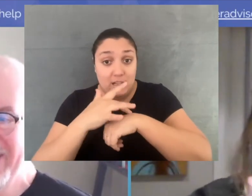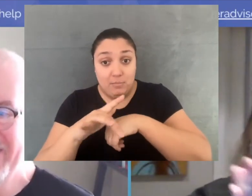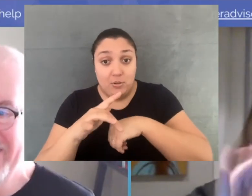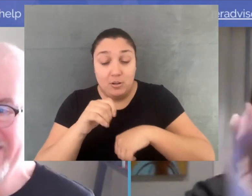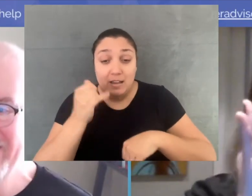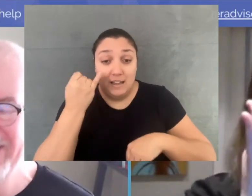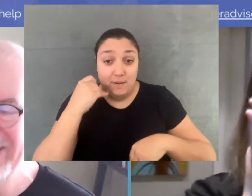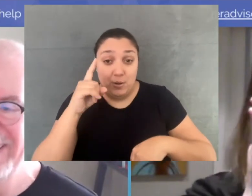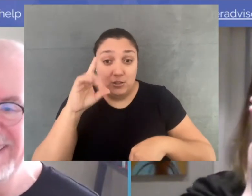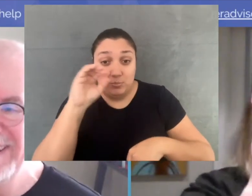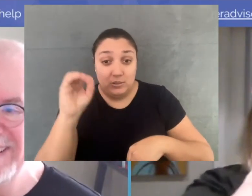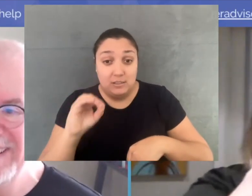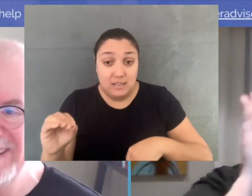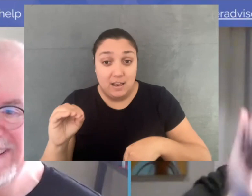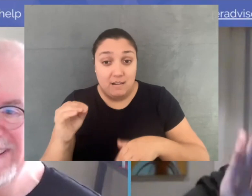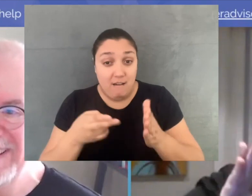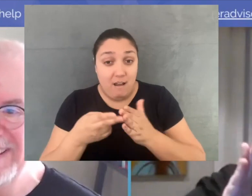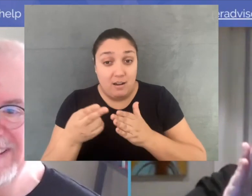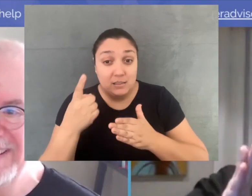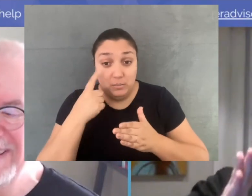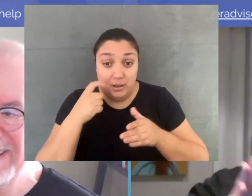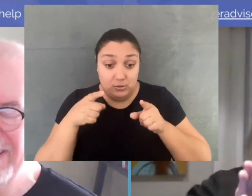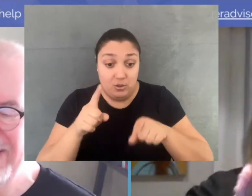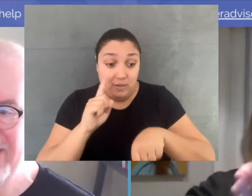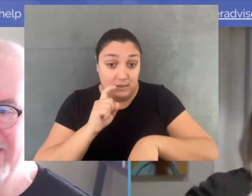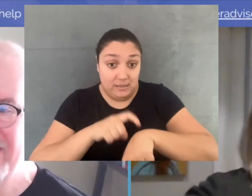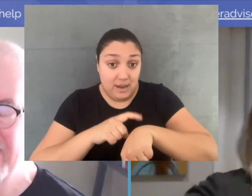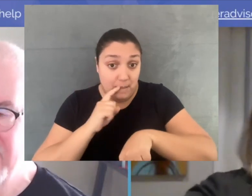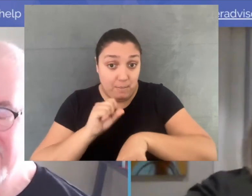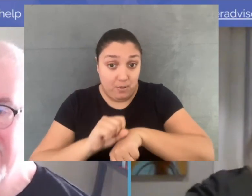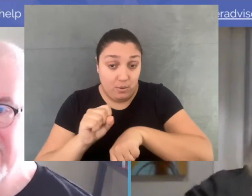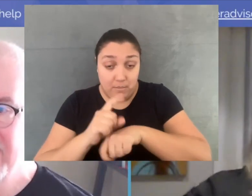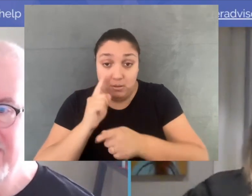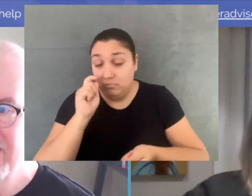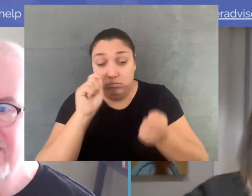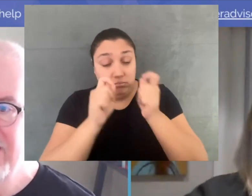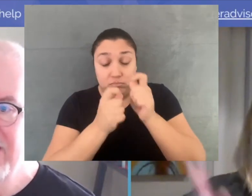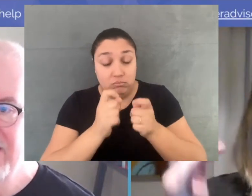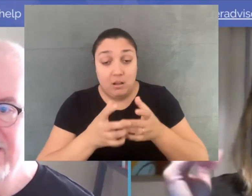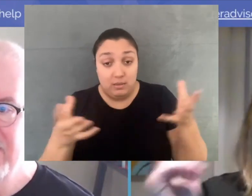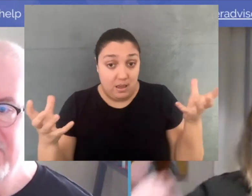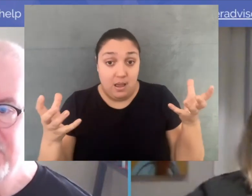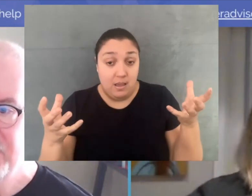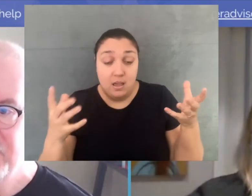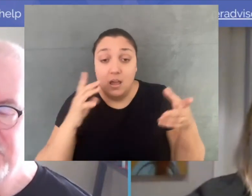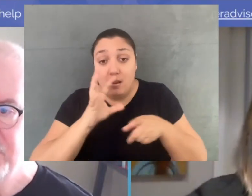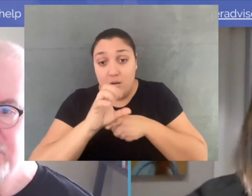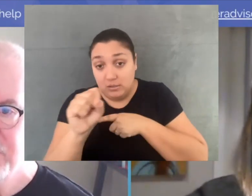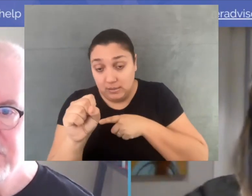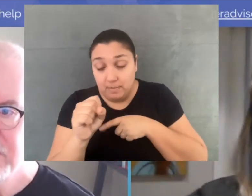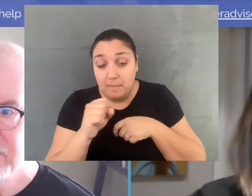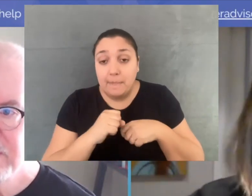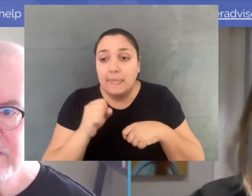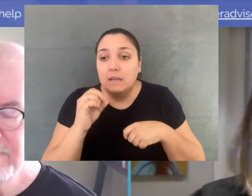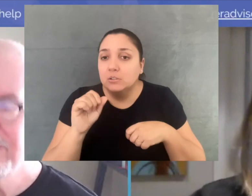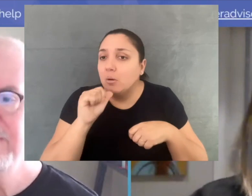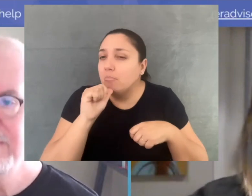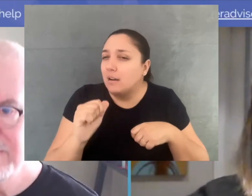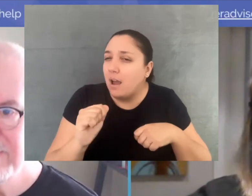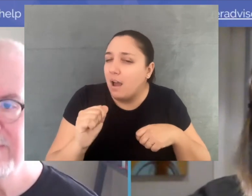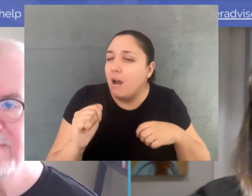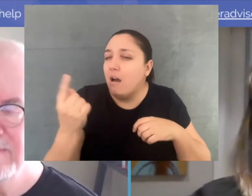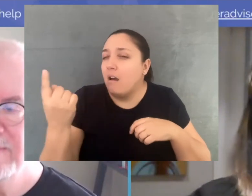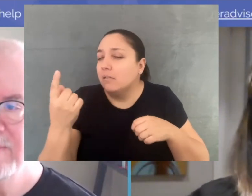all exists right now, if I'm 100% honest, because even just in the time that I've been working in this space, the changes have been dramatic and